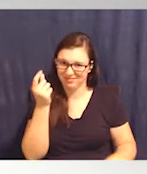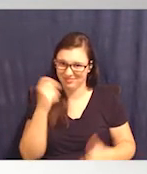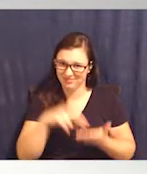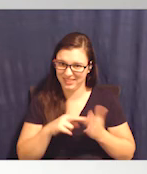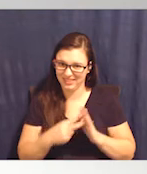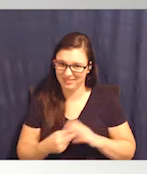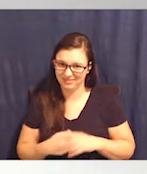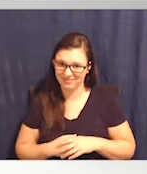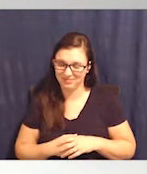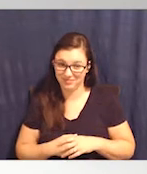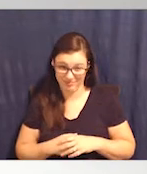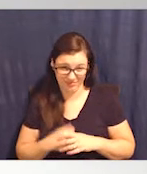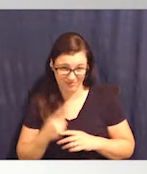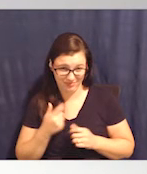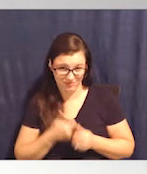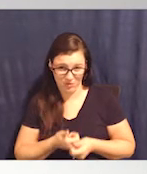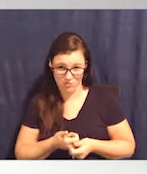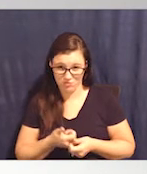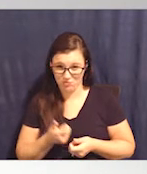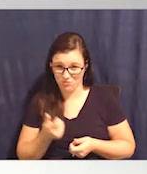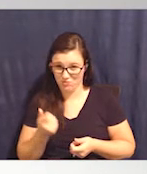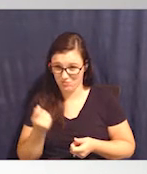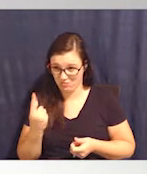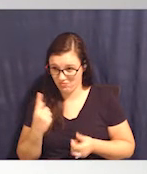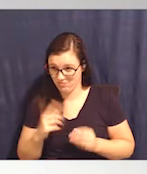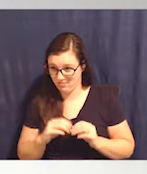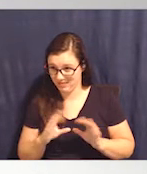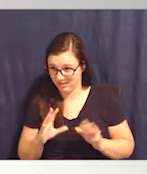this? Make sense? Okay.